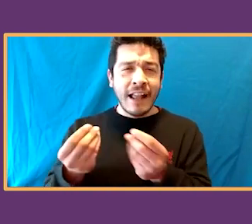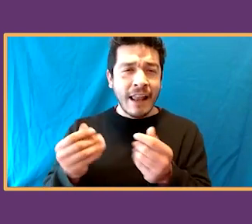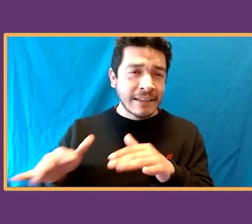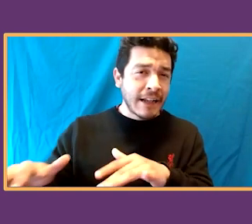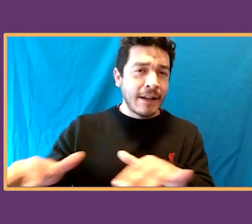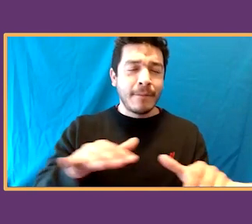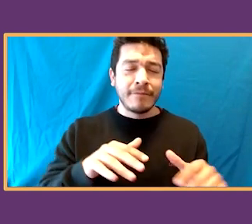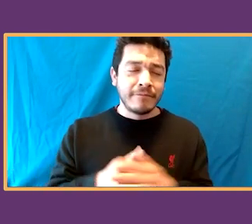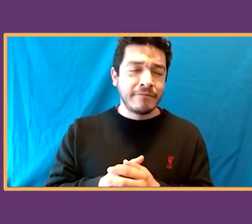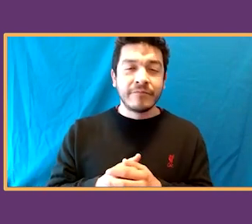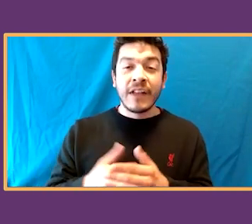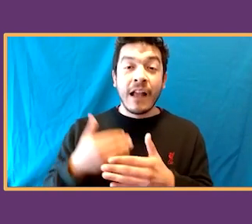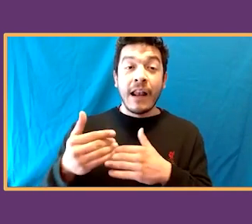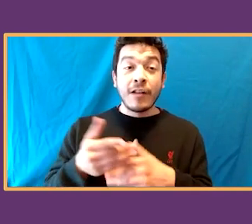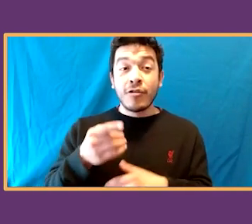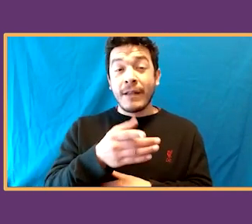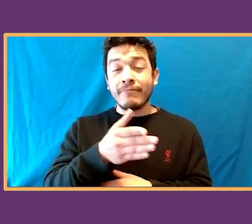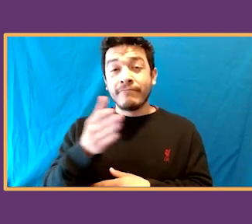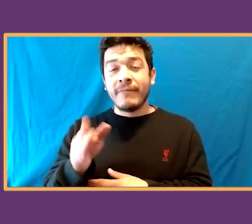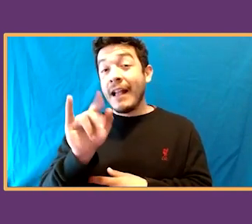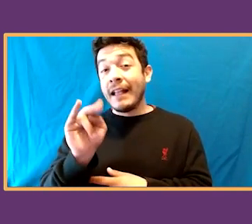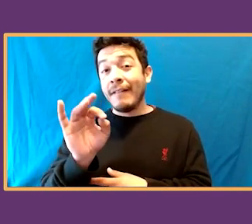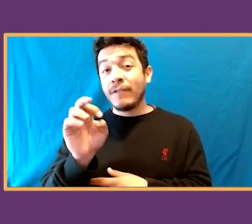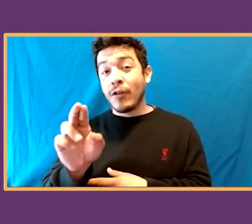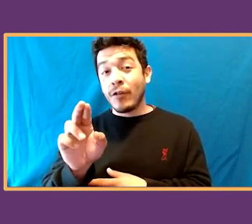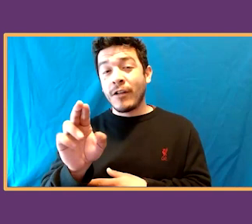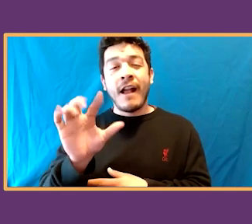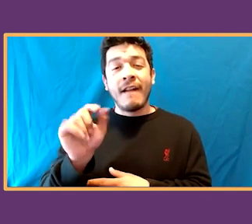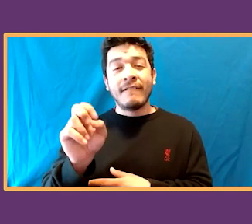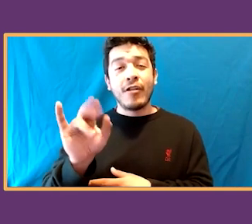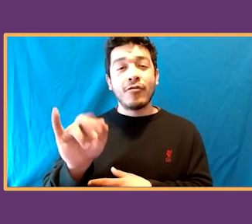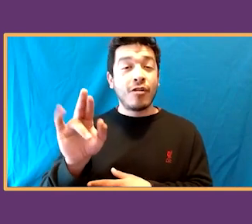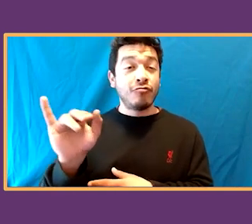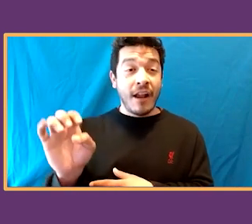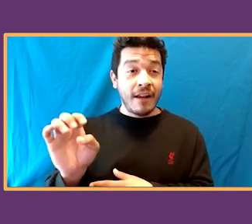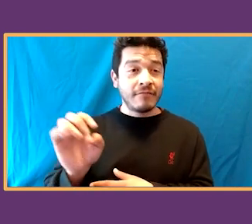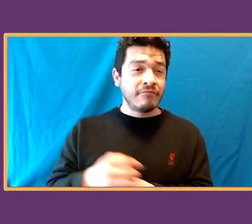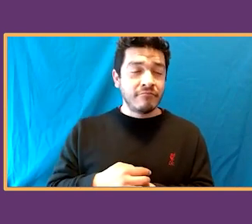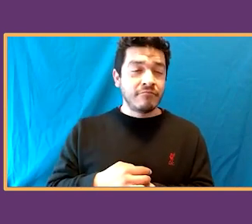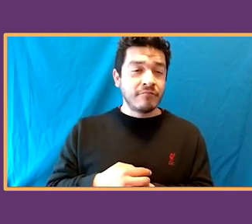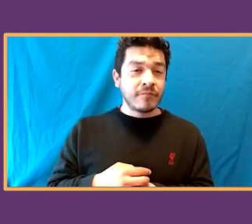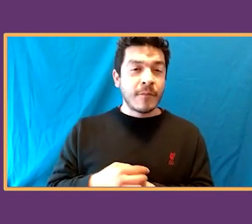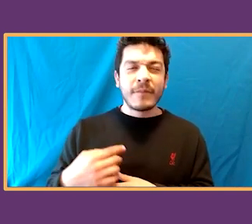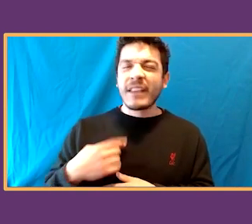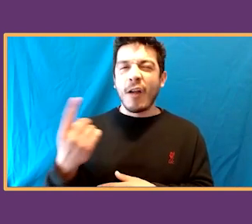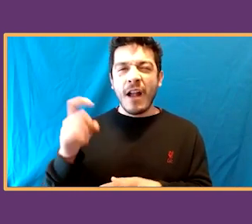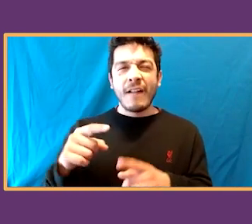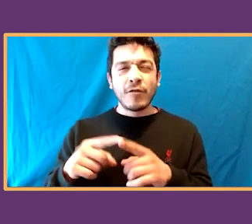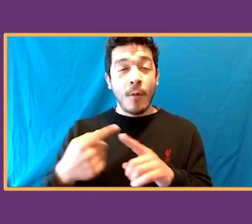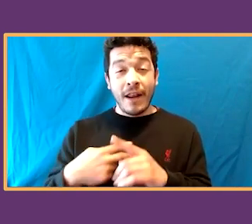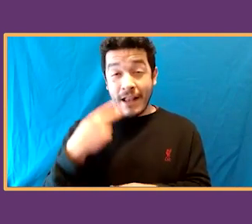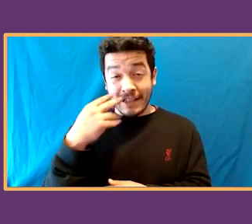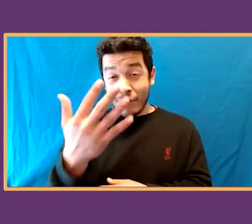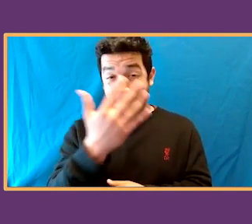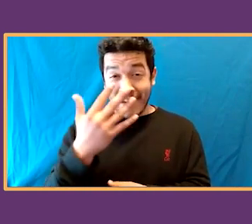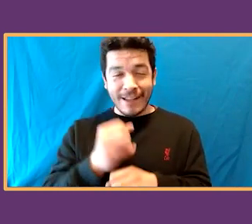Next to him today is Kimfer, Flanery. I always have to, just when I see your face, it makes